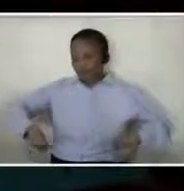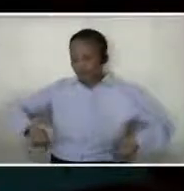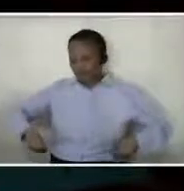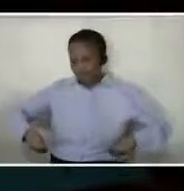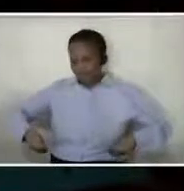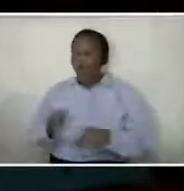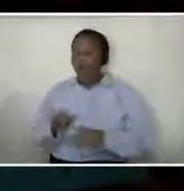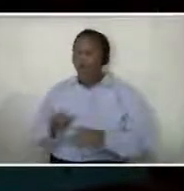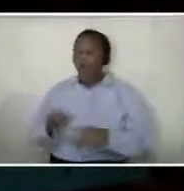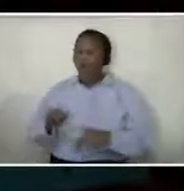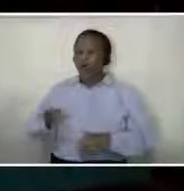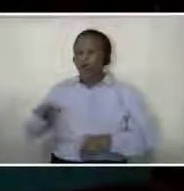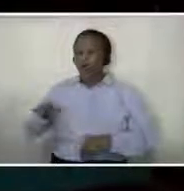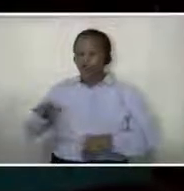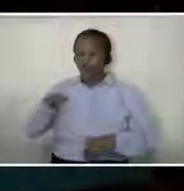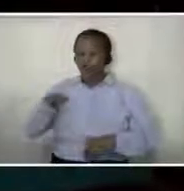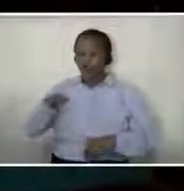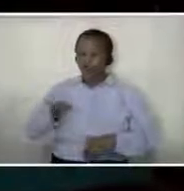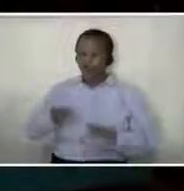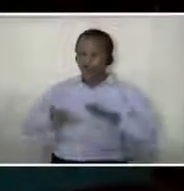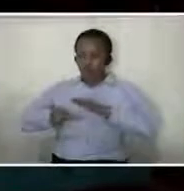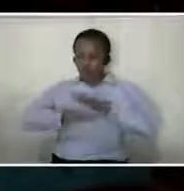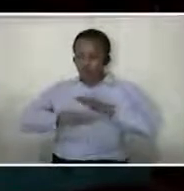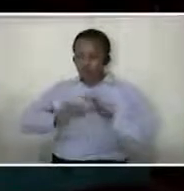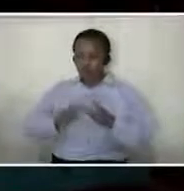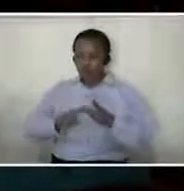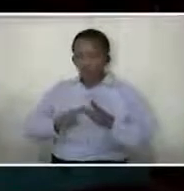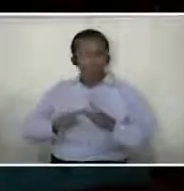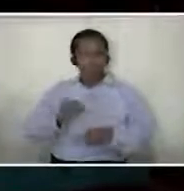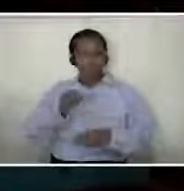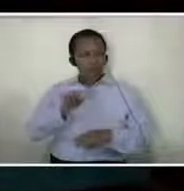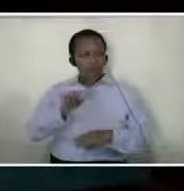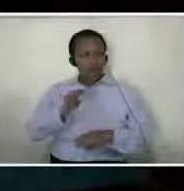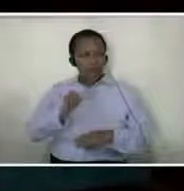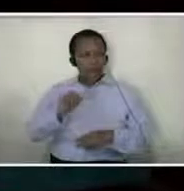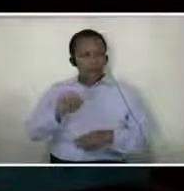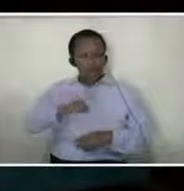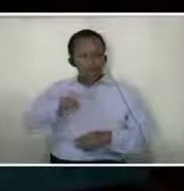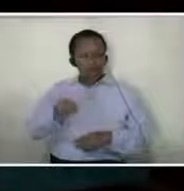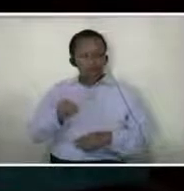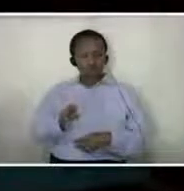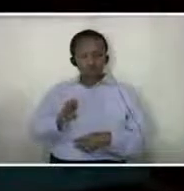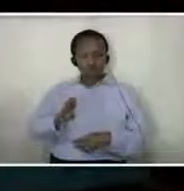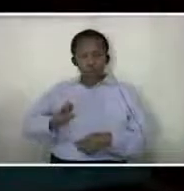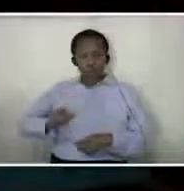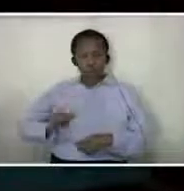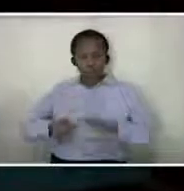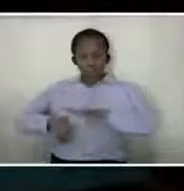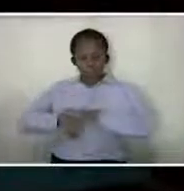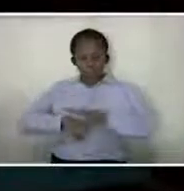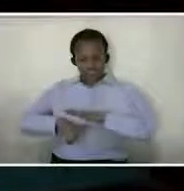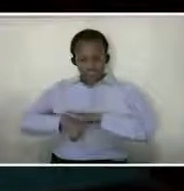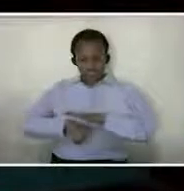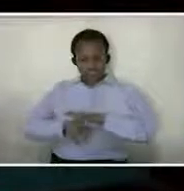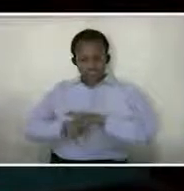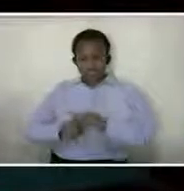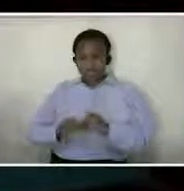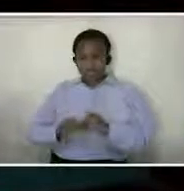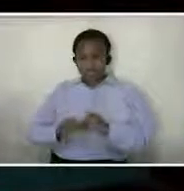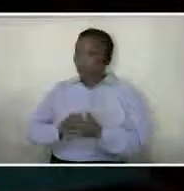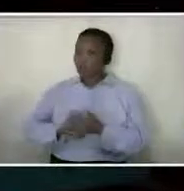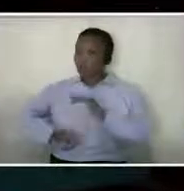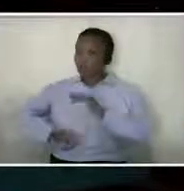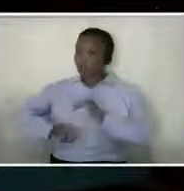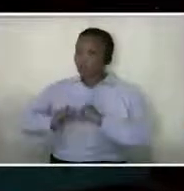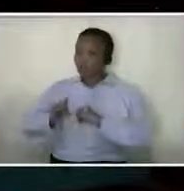mention of Zululand and Amajuba districts, municipalities, if there's anything wrong that happens there, we as the IFP will